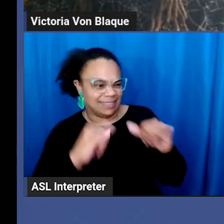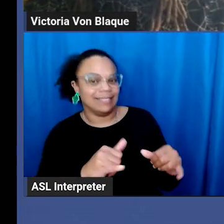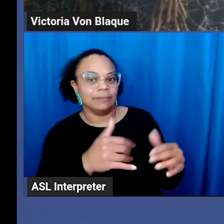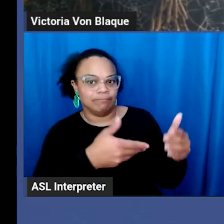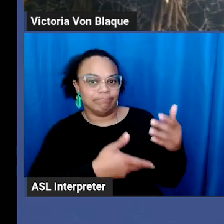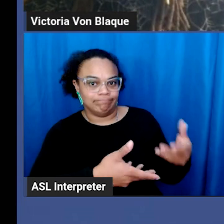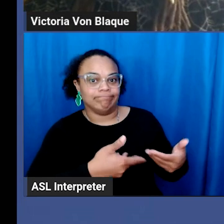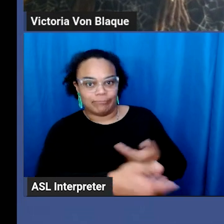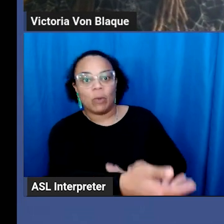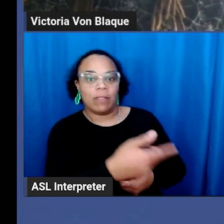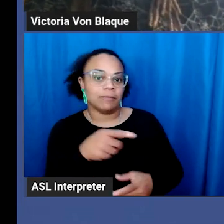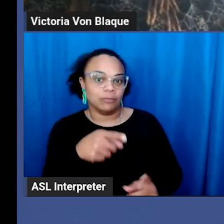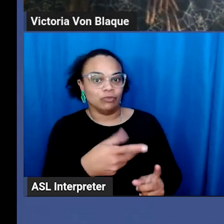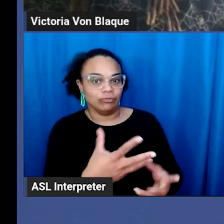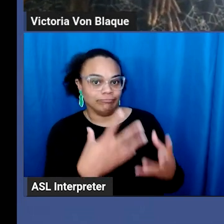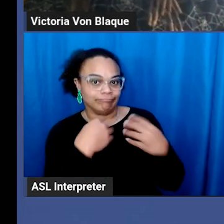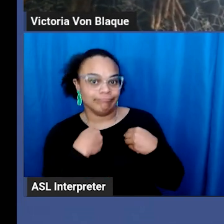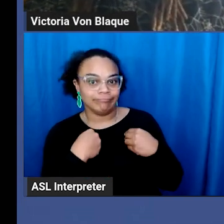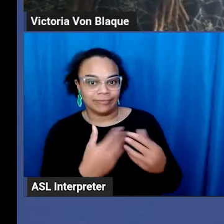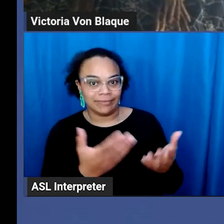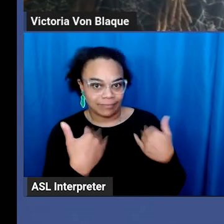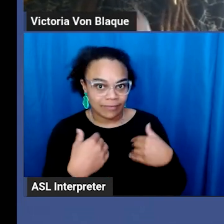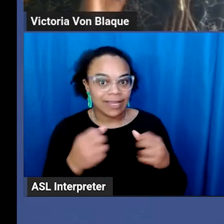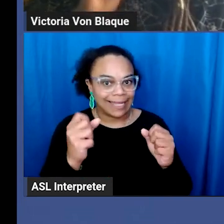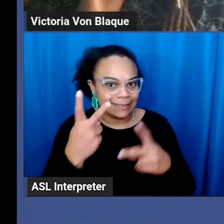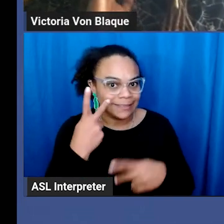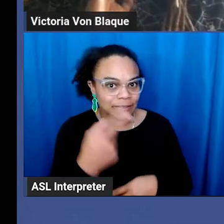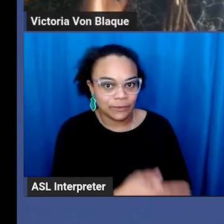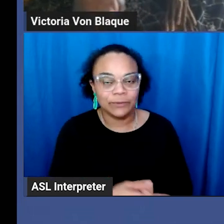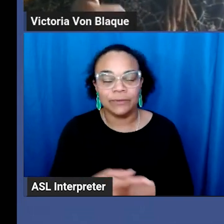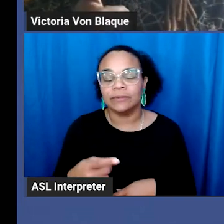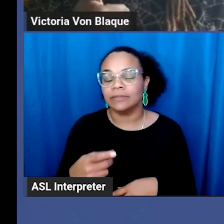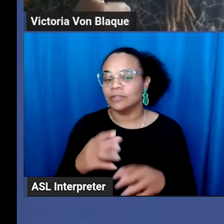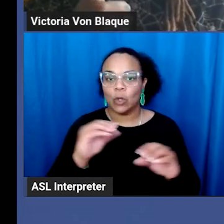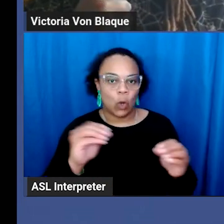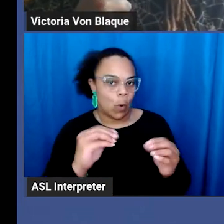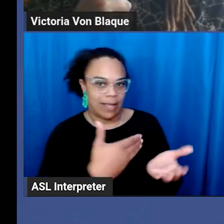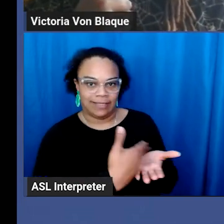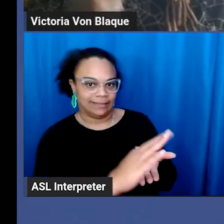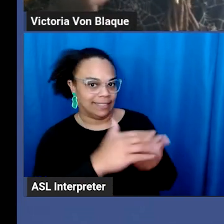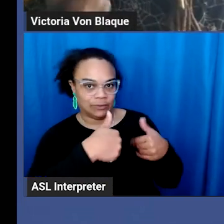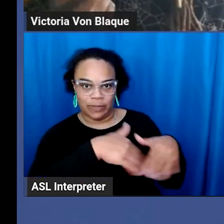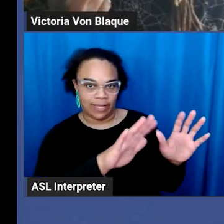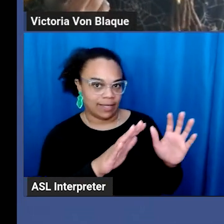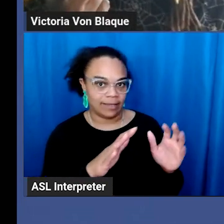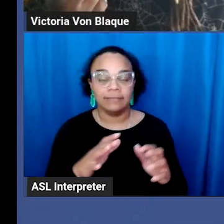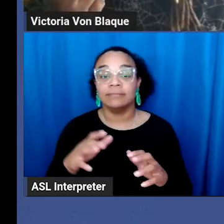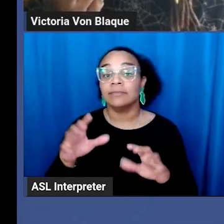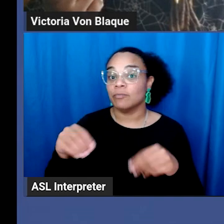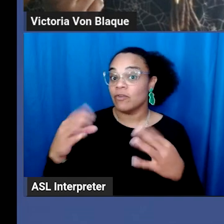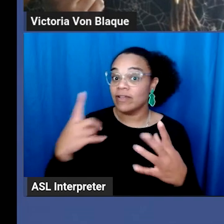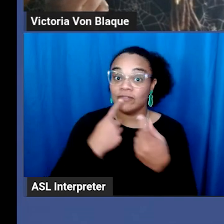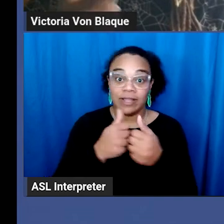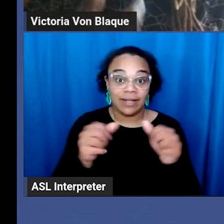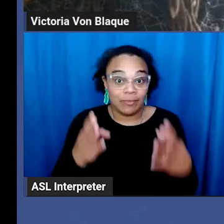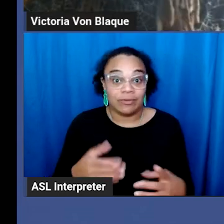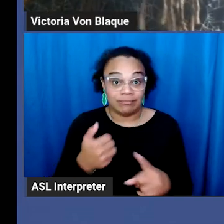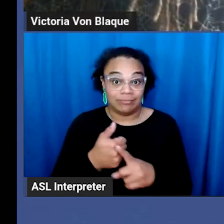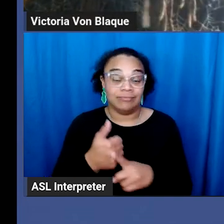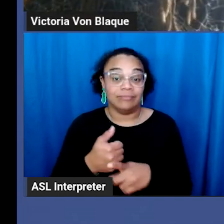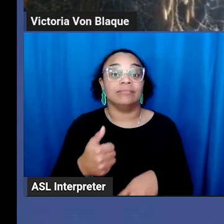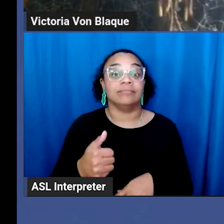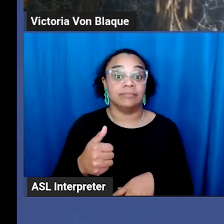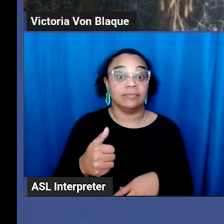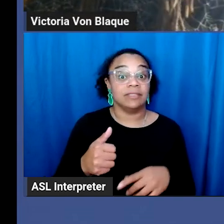turned away. And this is a service provided to anyone who is a sex worker, was a sex worker,